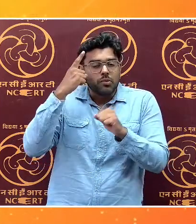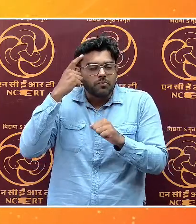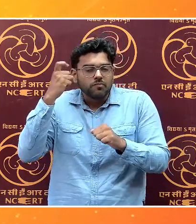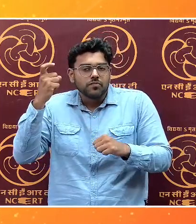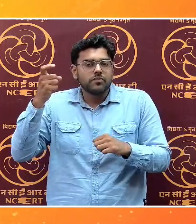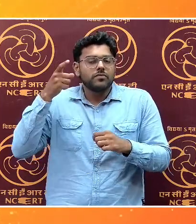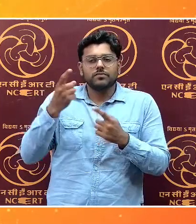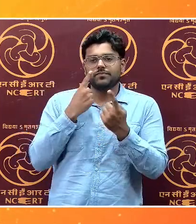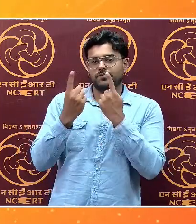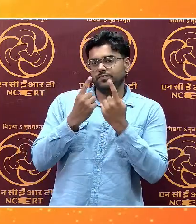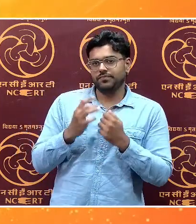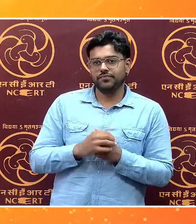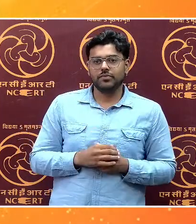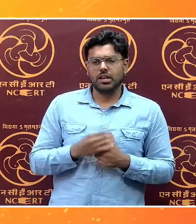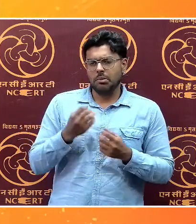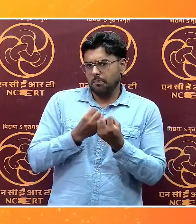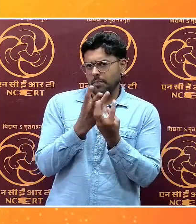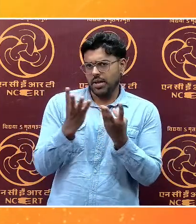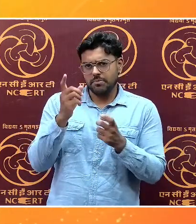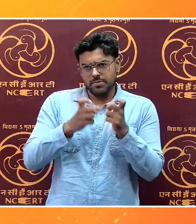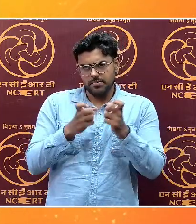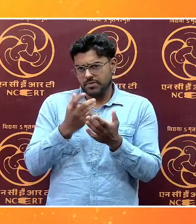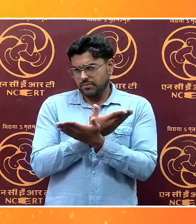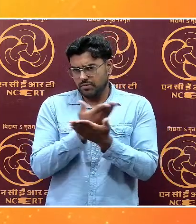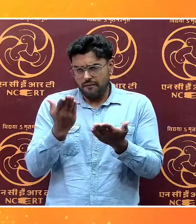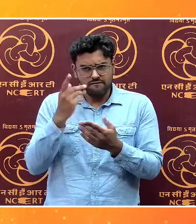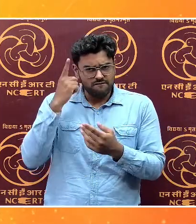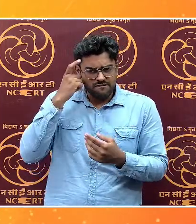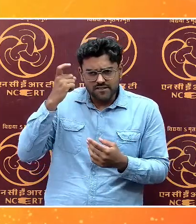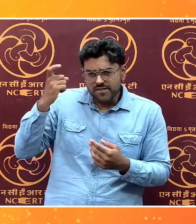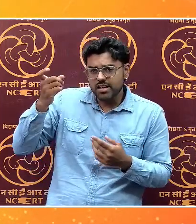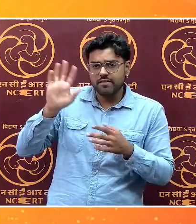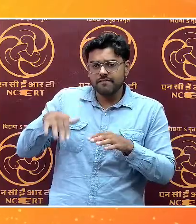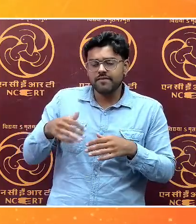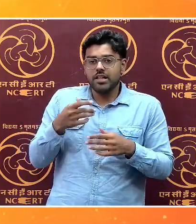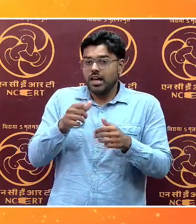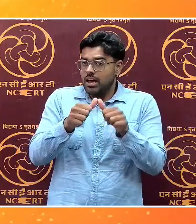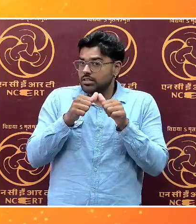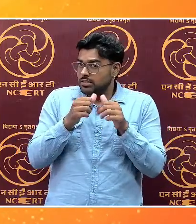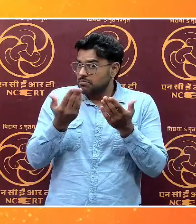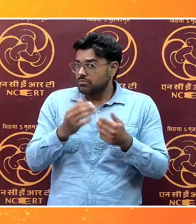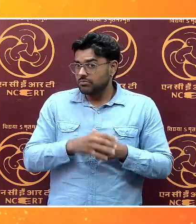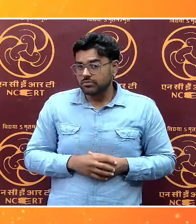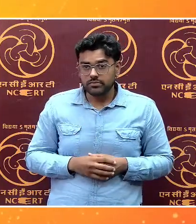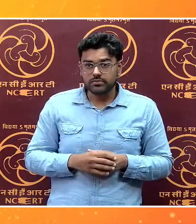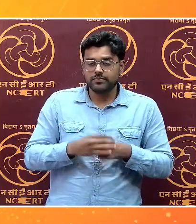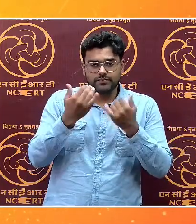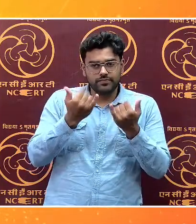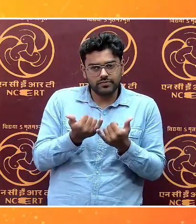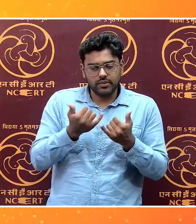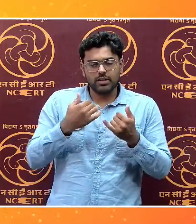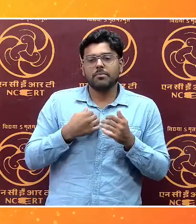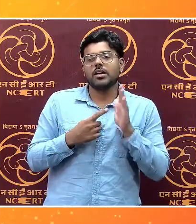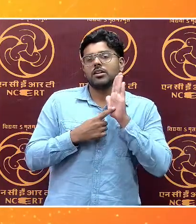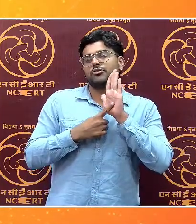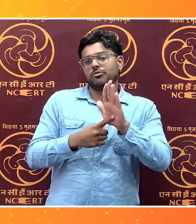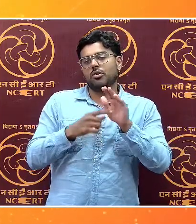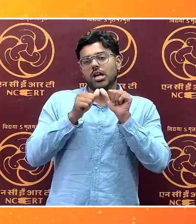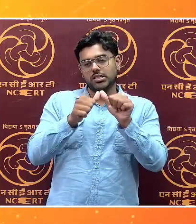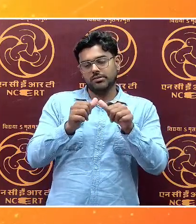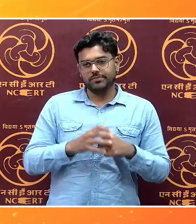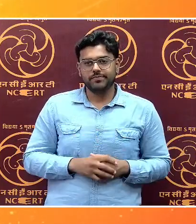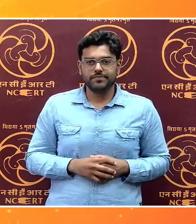creativity. So many of you have imagined the answer of this question. Now I am presenting the answer before